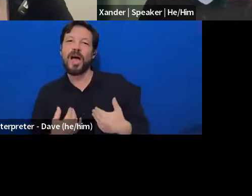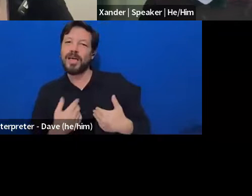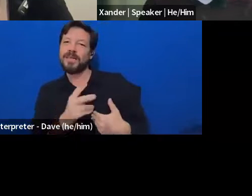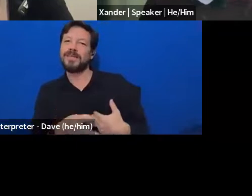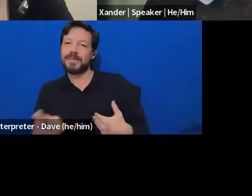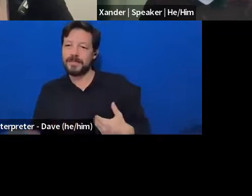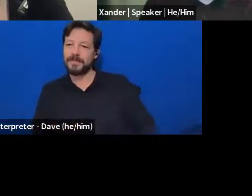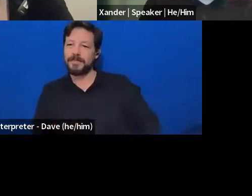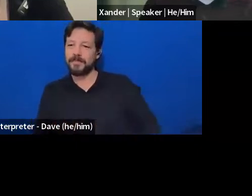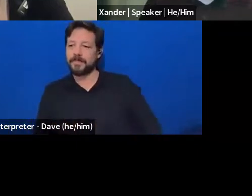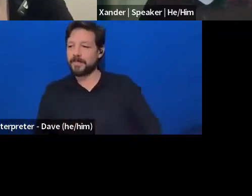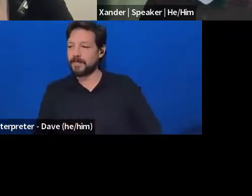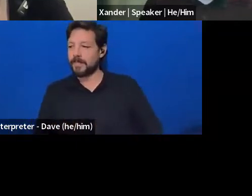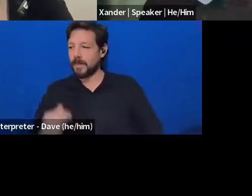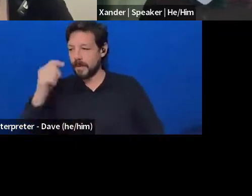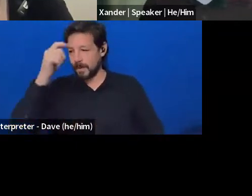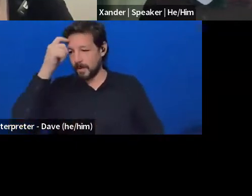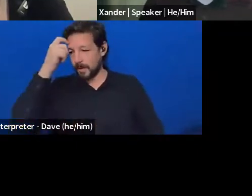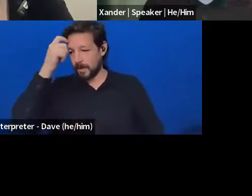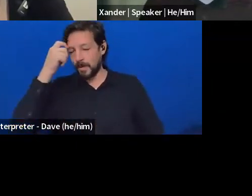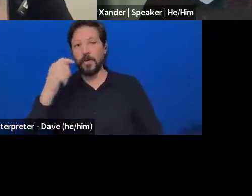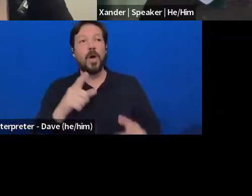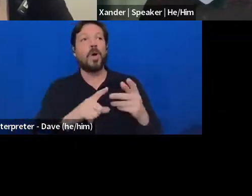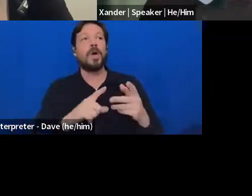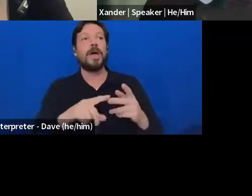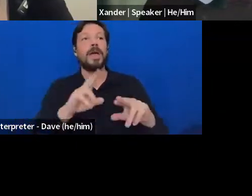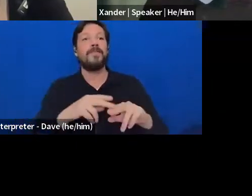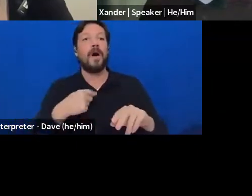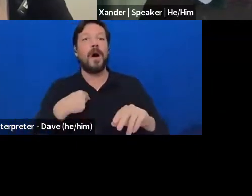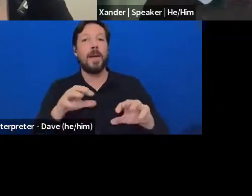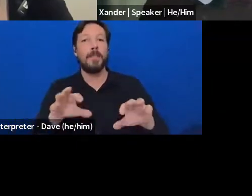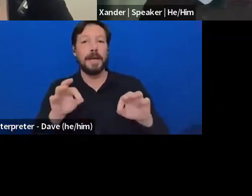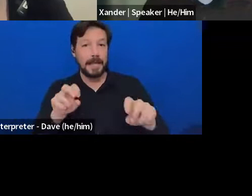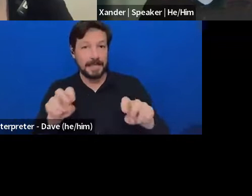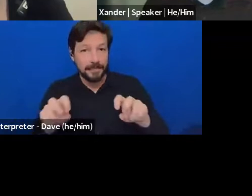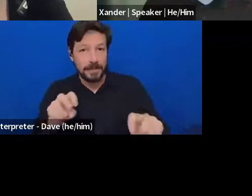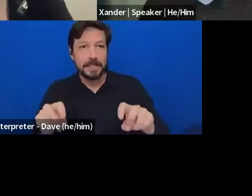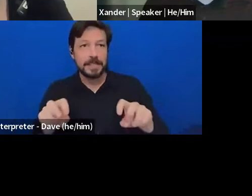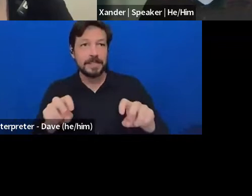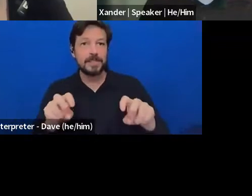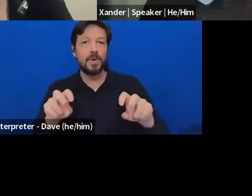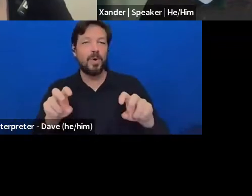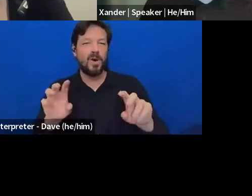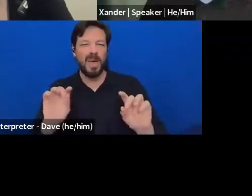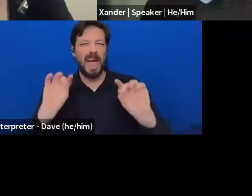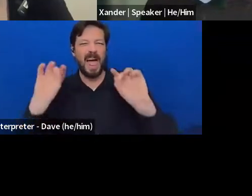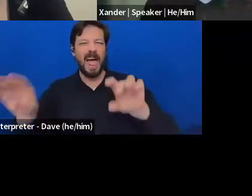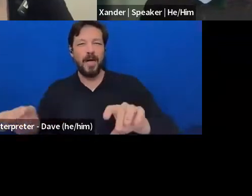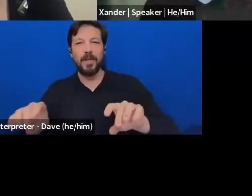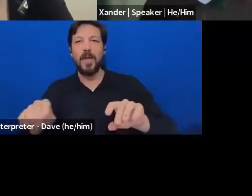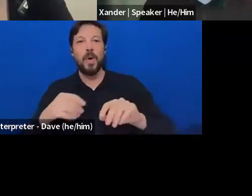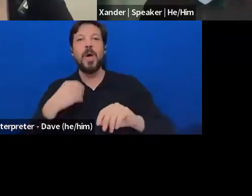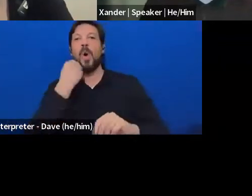When choosing activities or when I was going out, we purposely planned breaks and